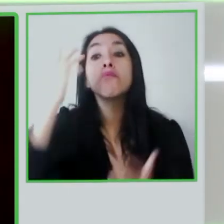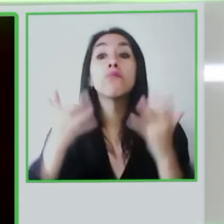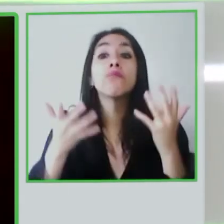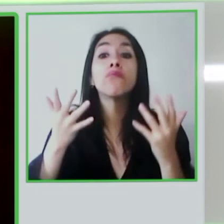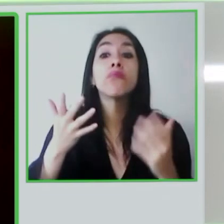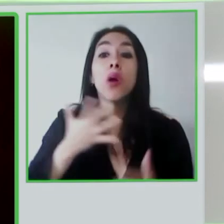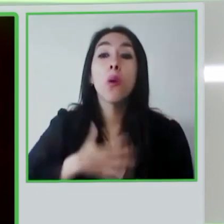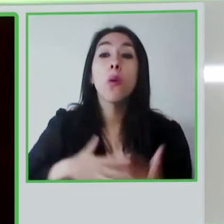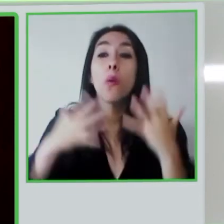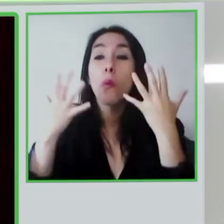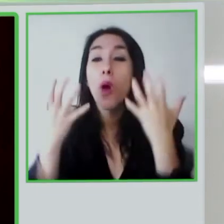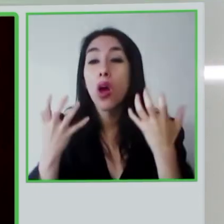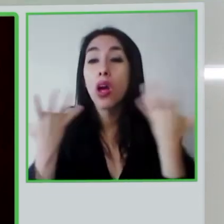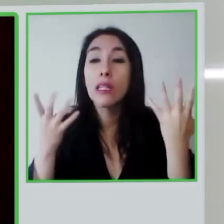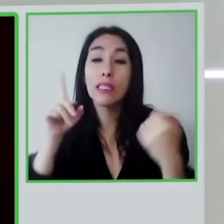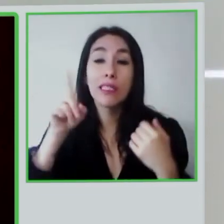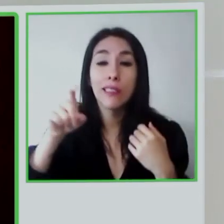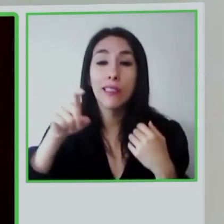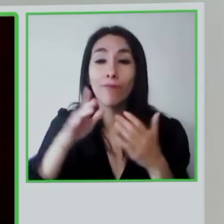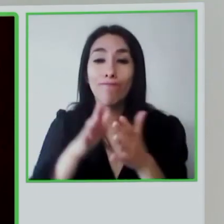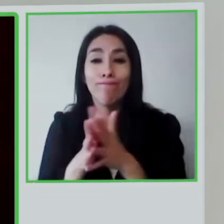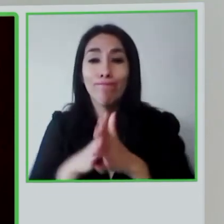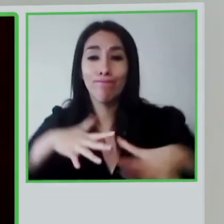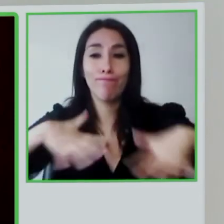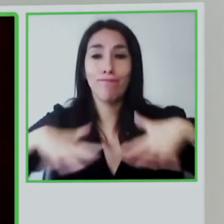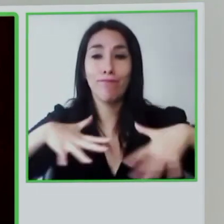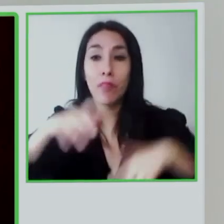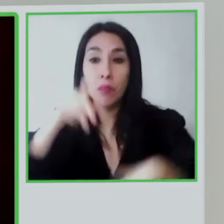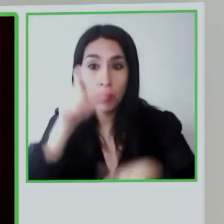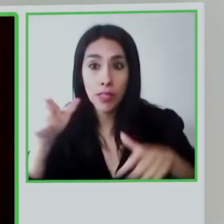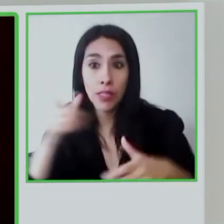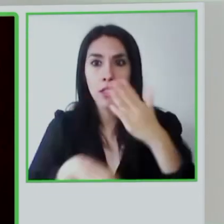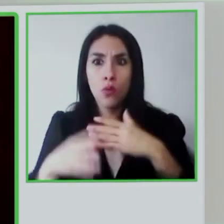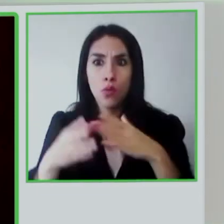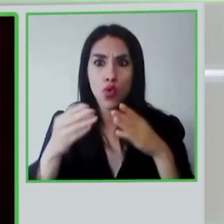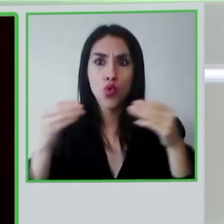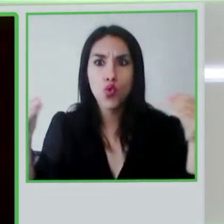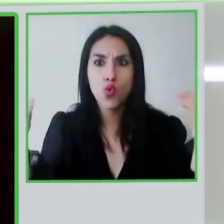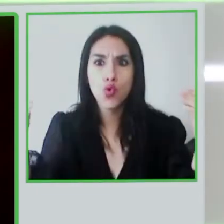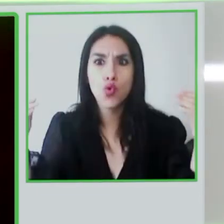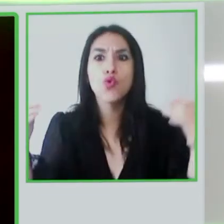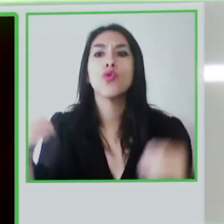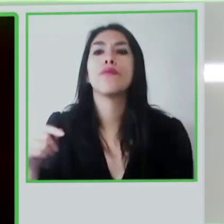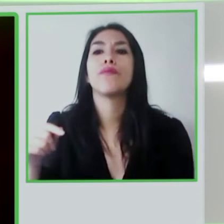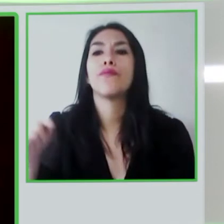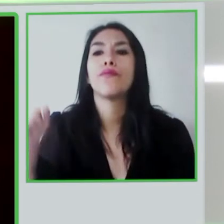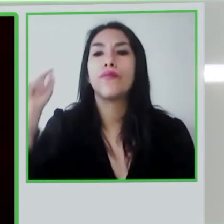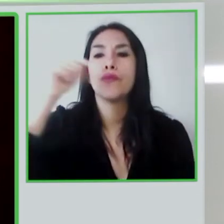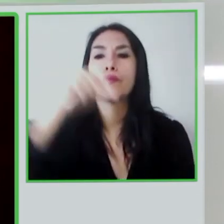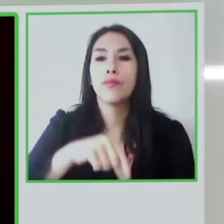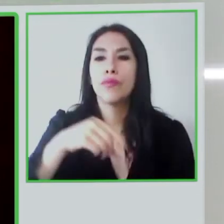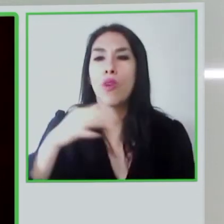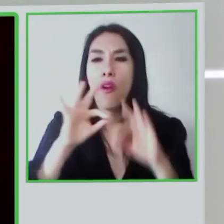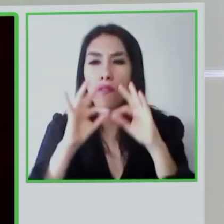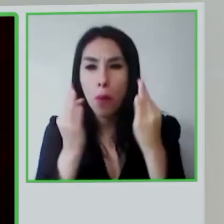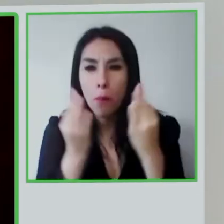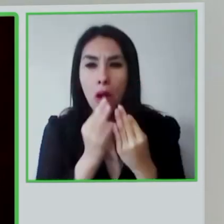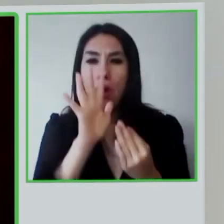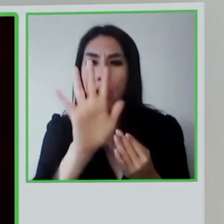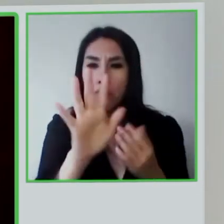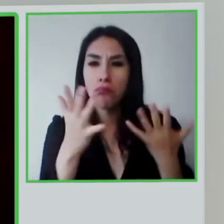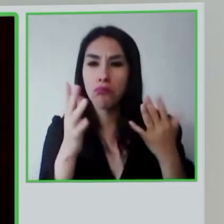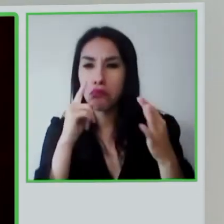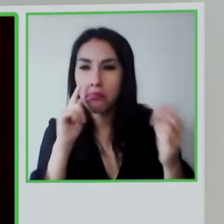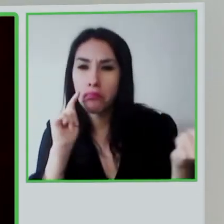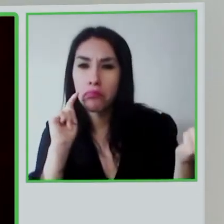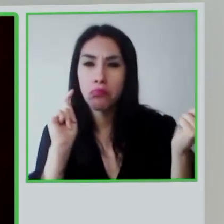billion of people with disabilities around the world, and their families are also changing. 136 countries have ratified the Convention of